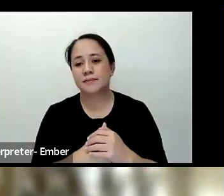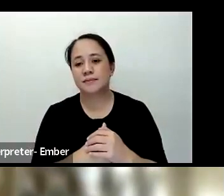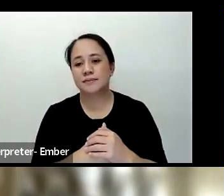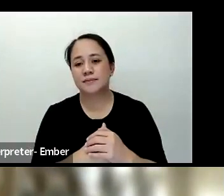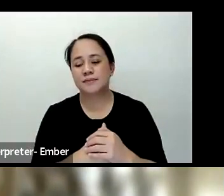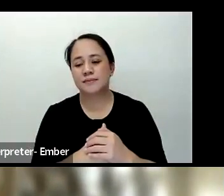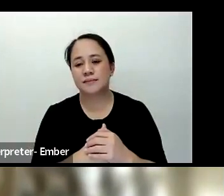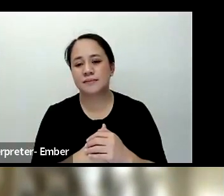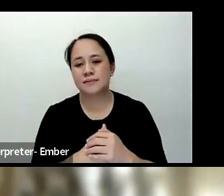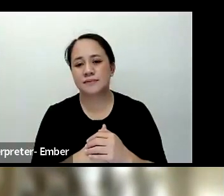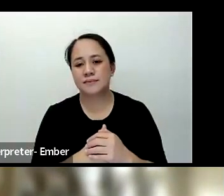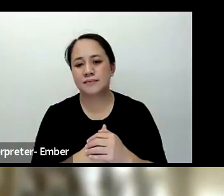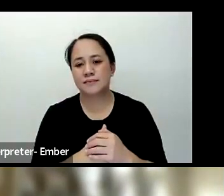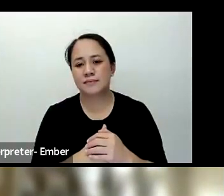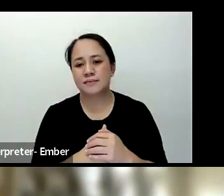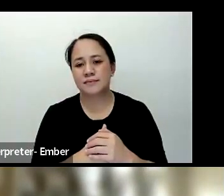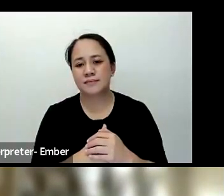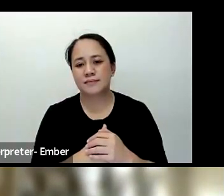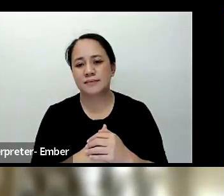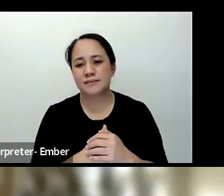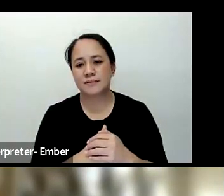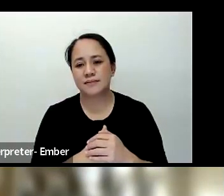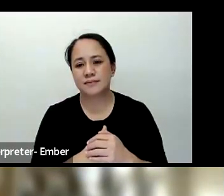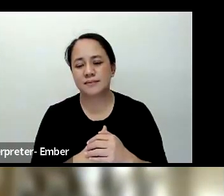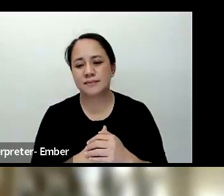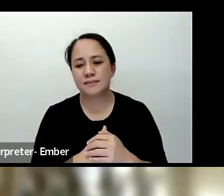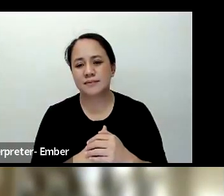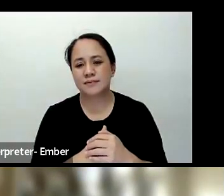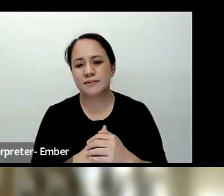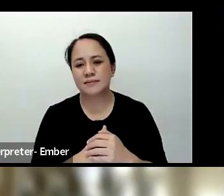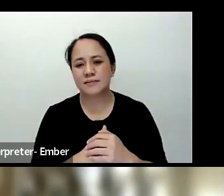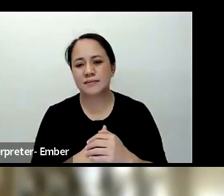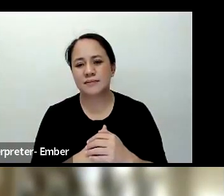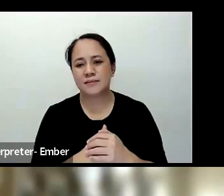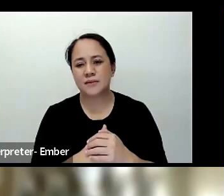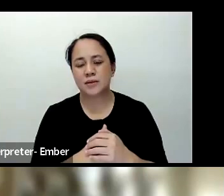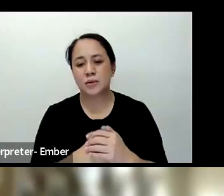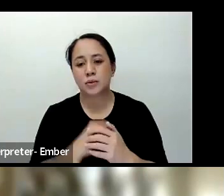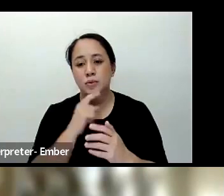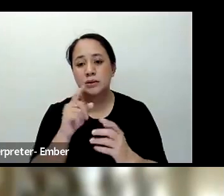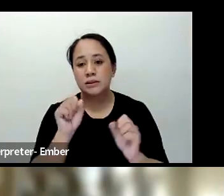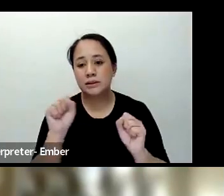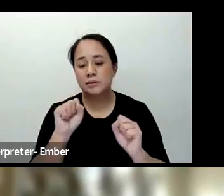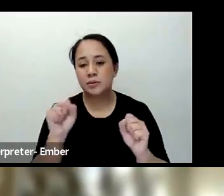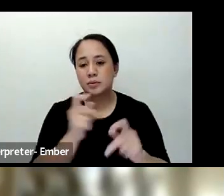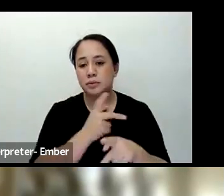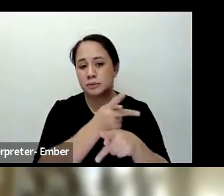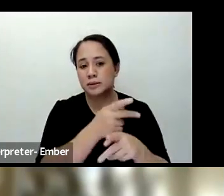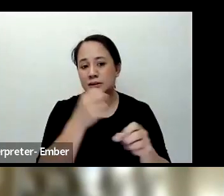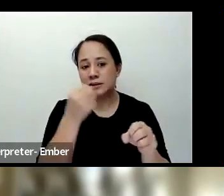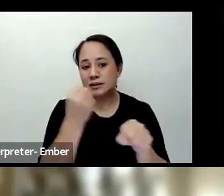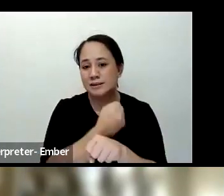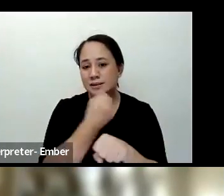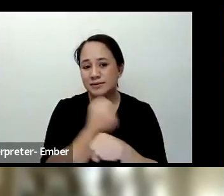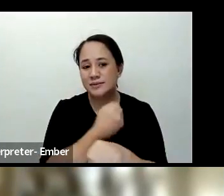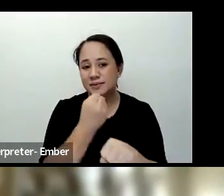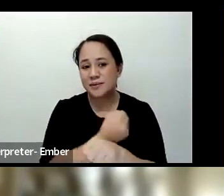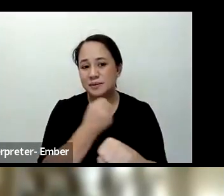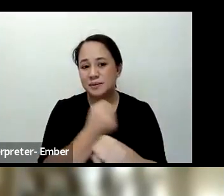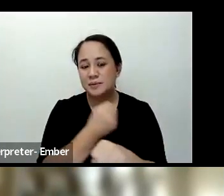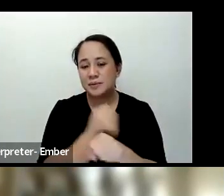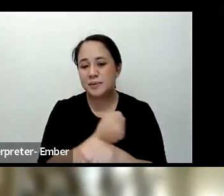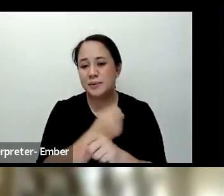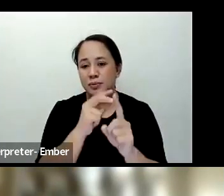Yes, I think that we have to be actually extra careful. From a statistical point of view, you